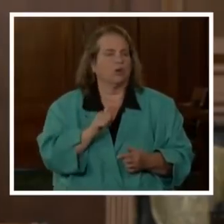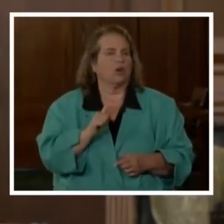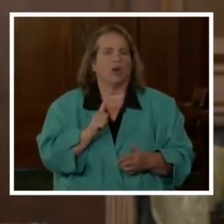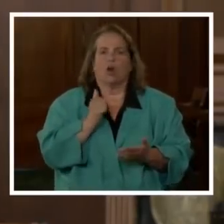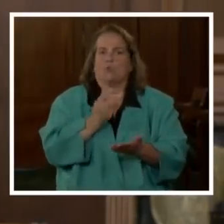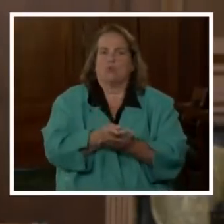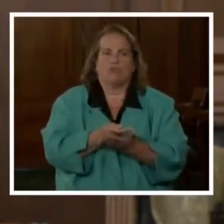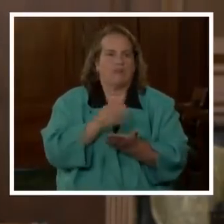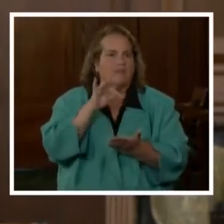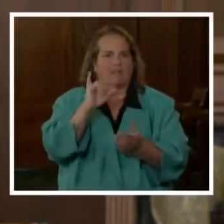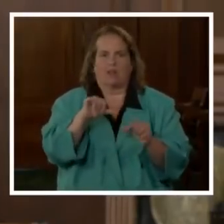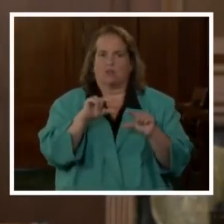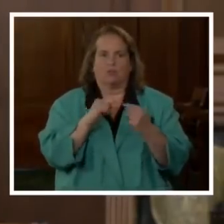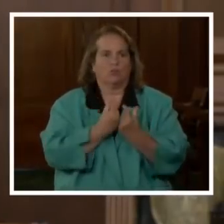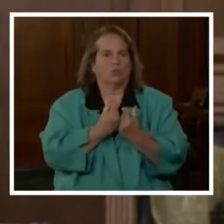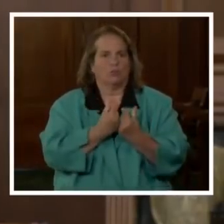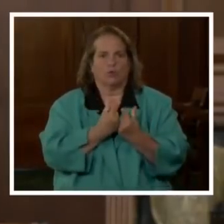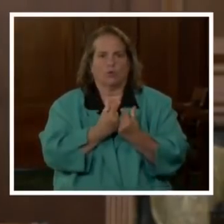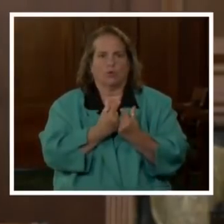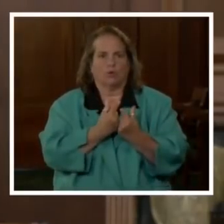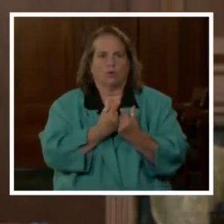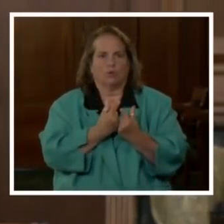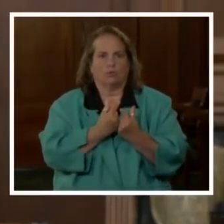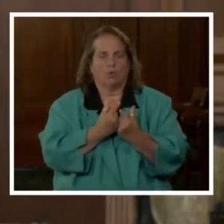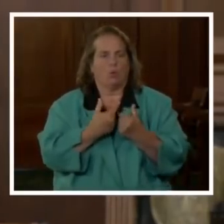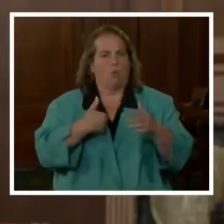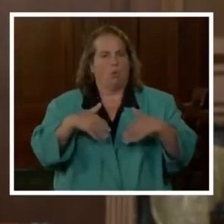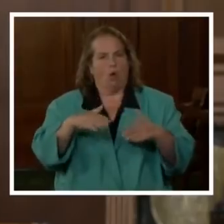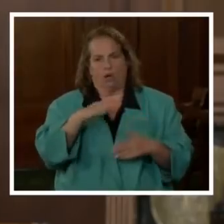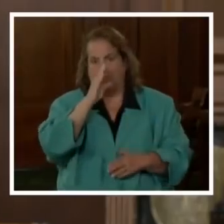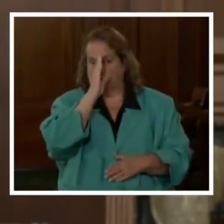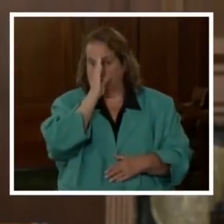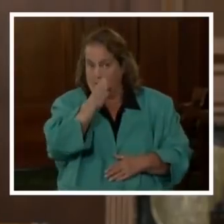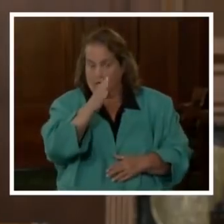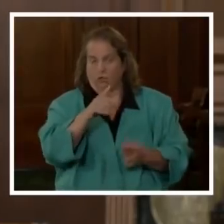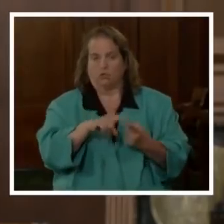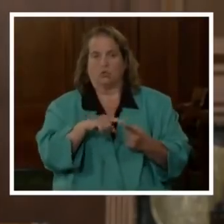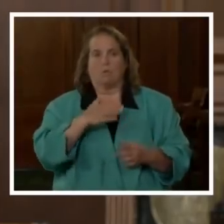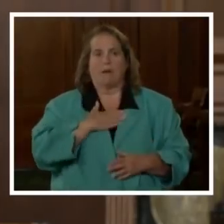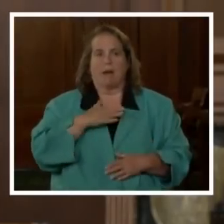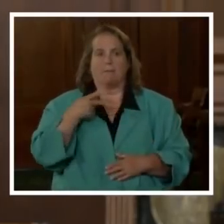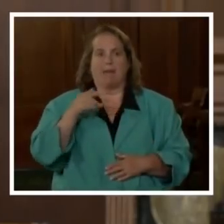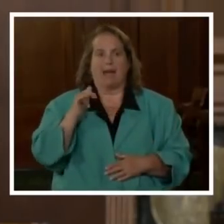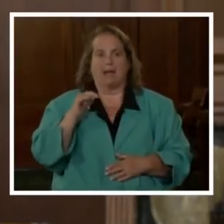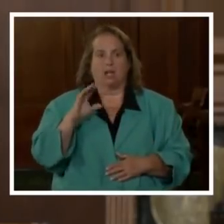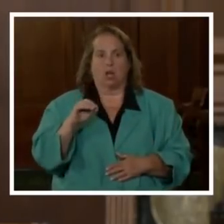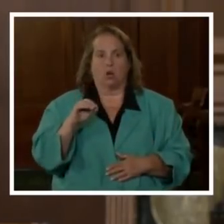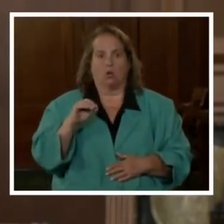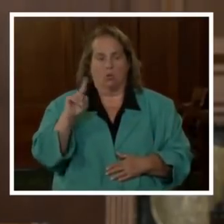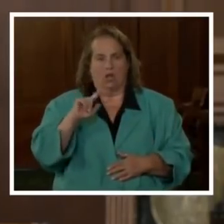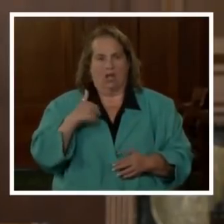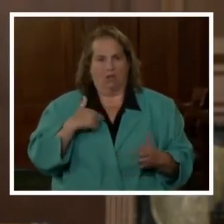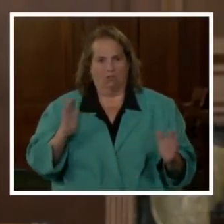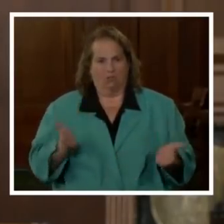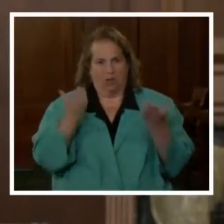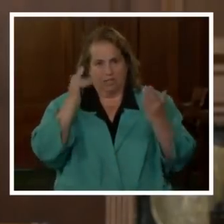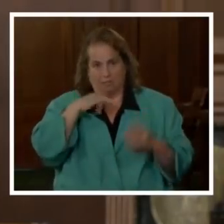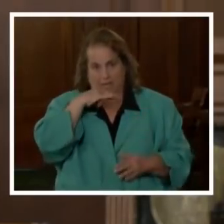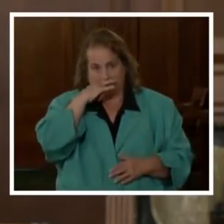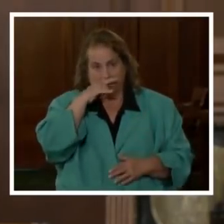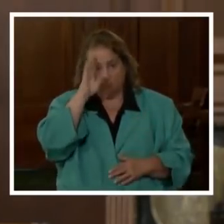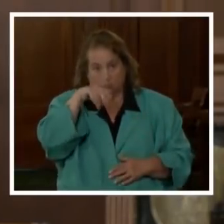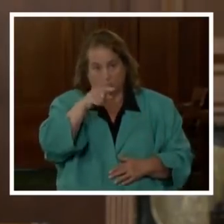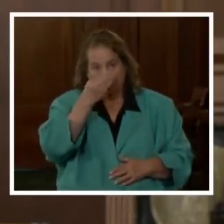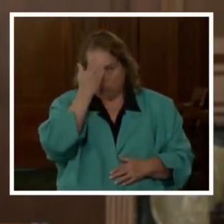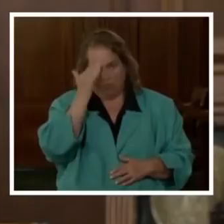of that group armed walking directly up onto the patio of where I raise my kids.